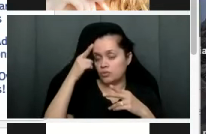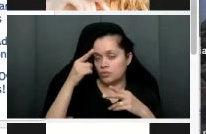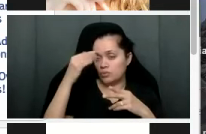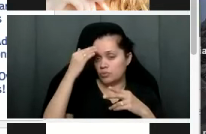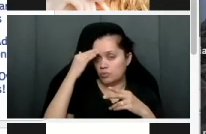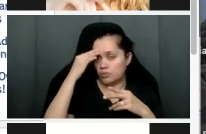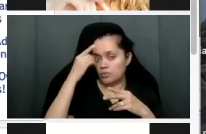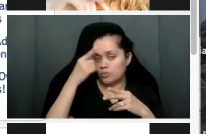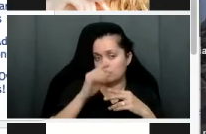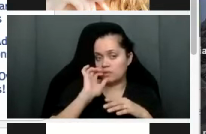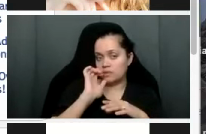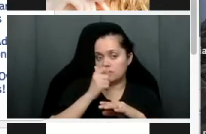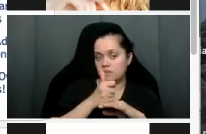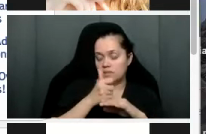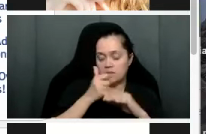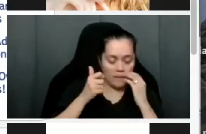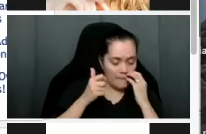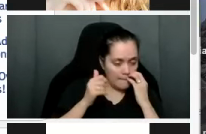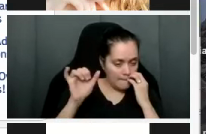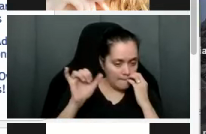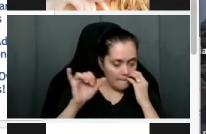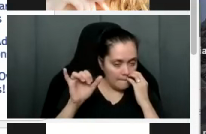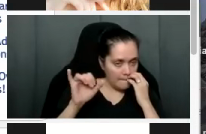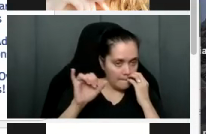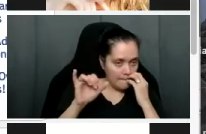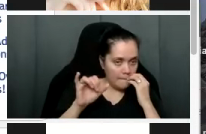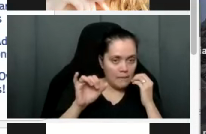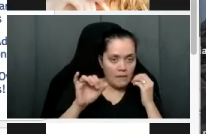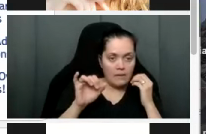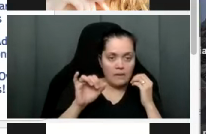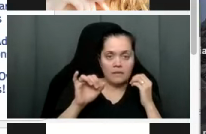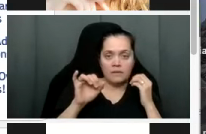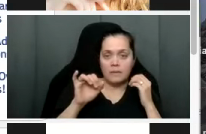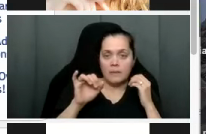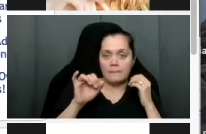is designed to be sort of peripheral,